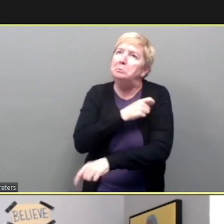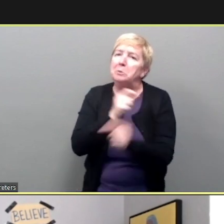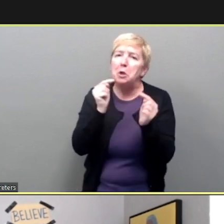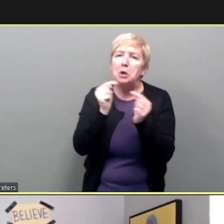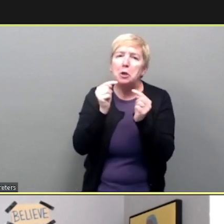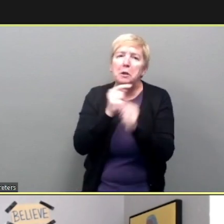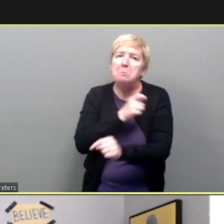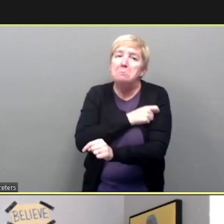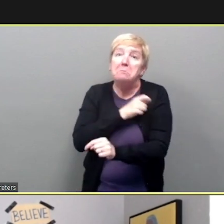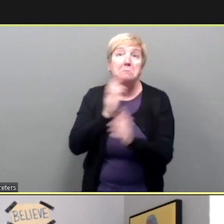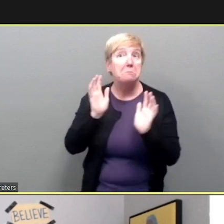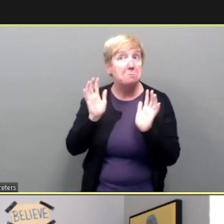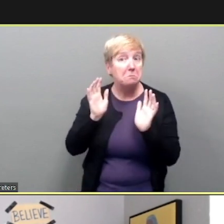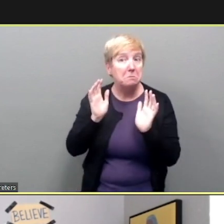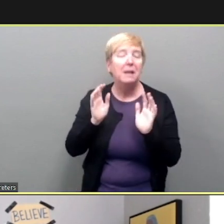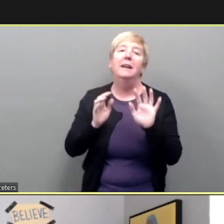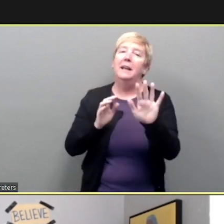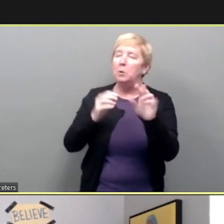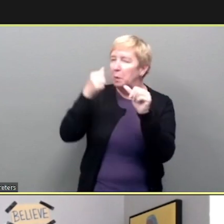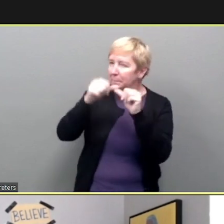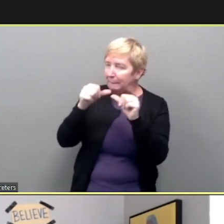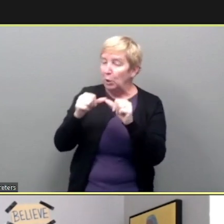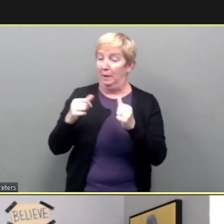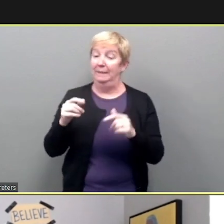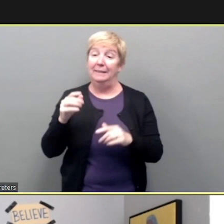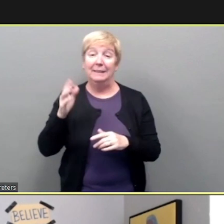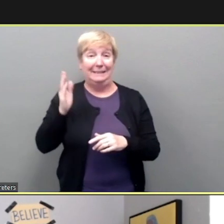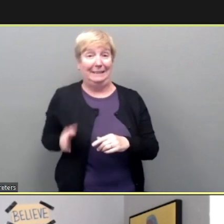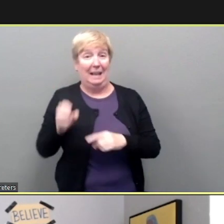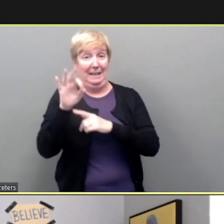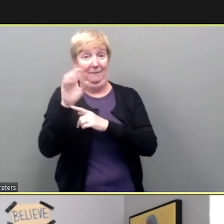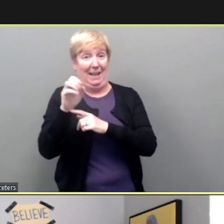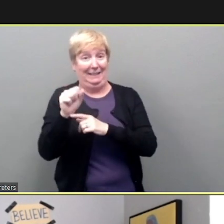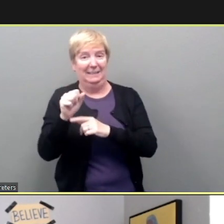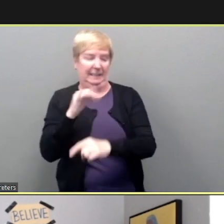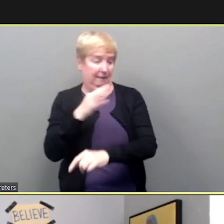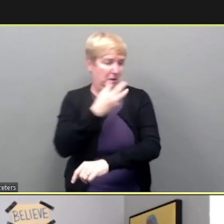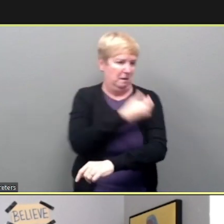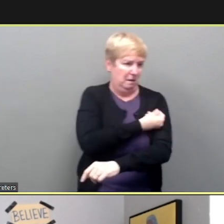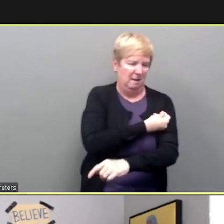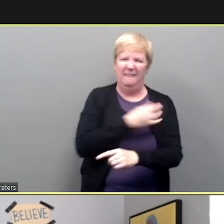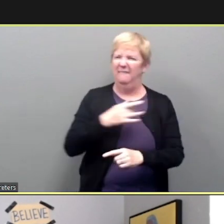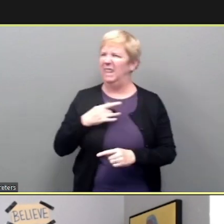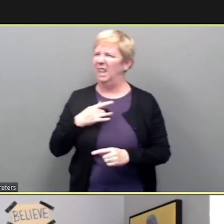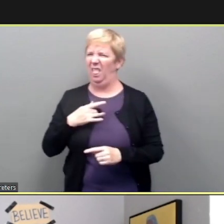and kids know too, any side effects for young children are even milder than older children,